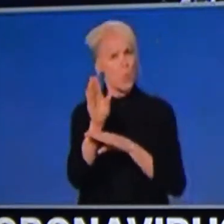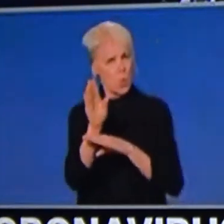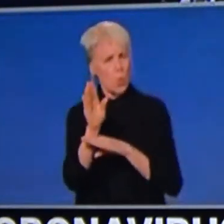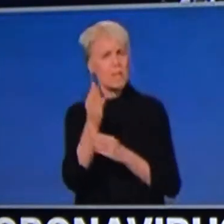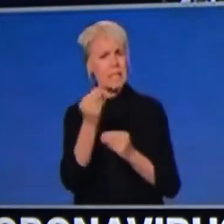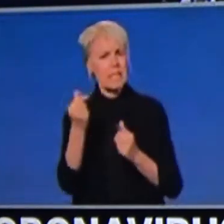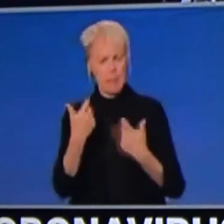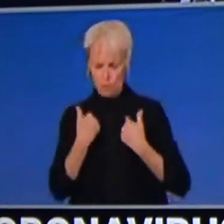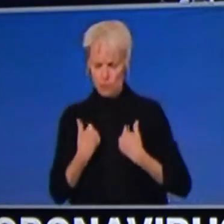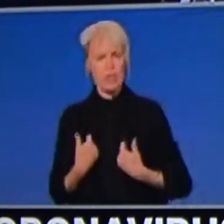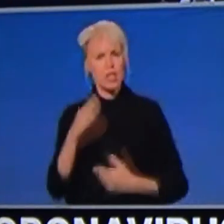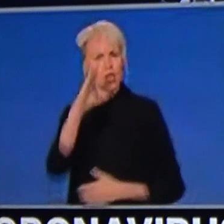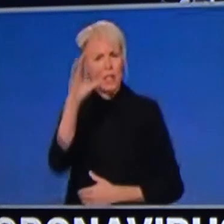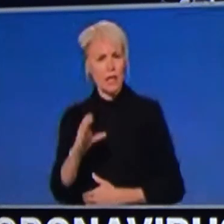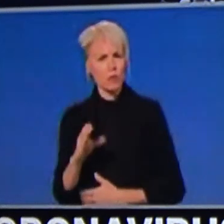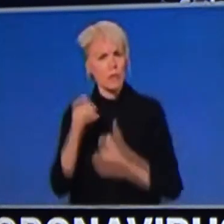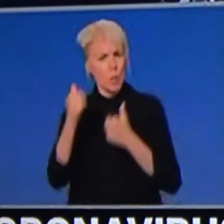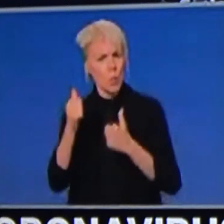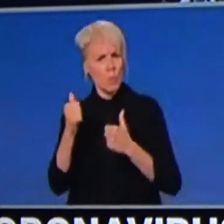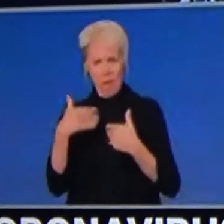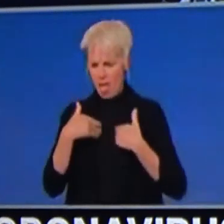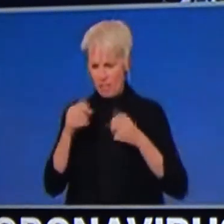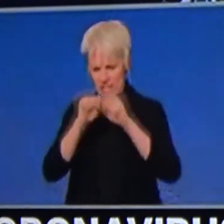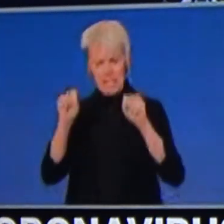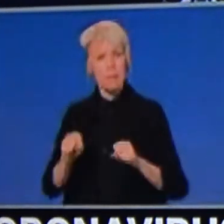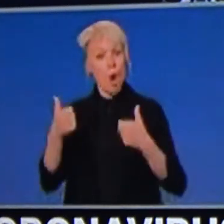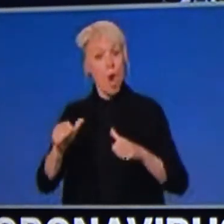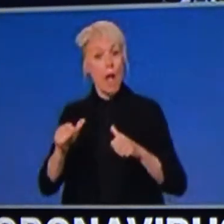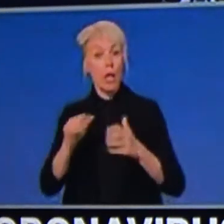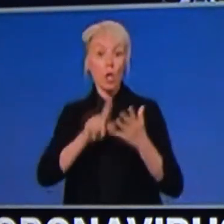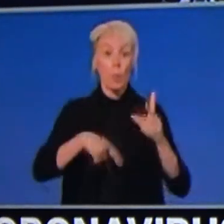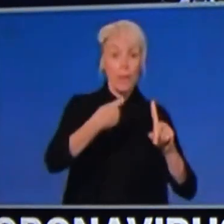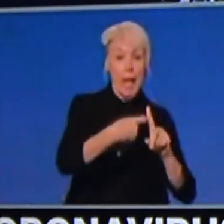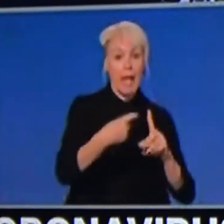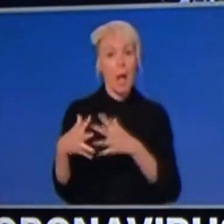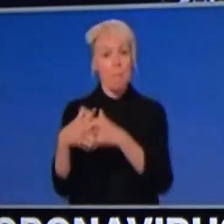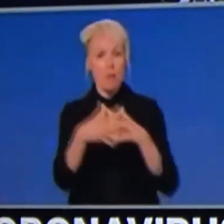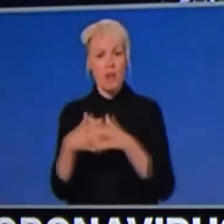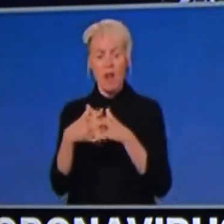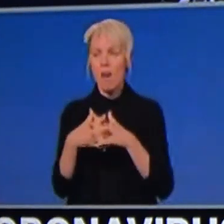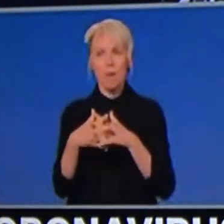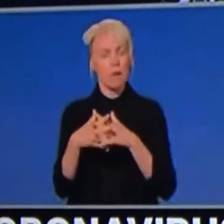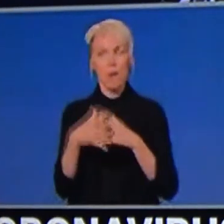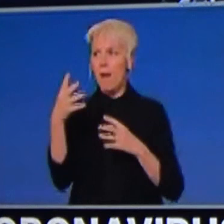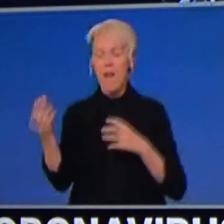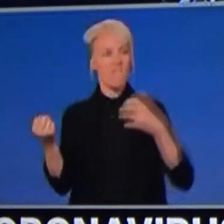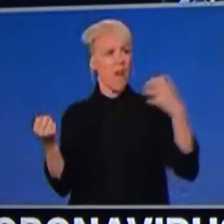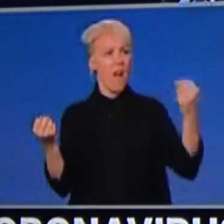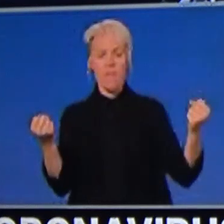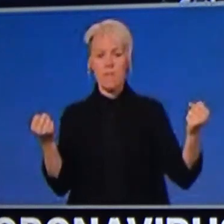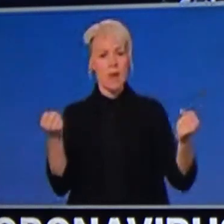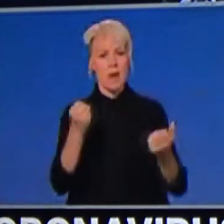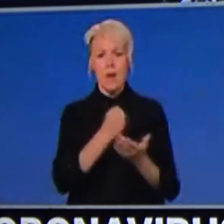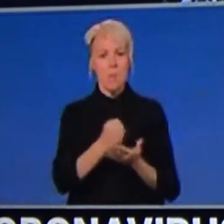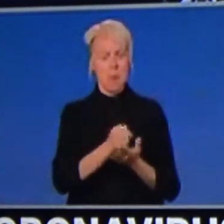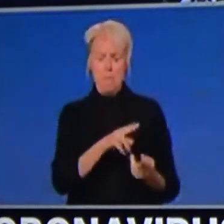systems like the USA and the UK. We cannot afford to do relaxation until we